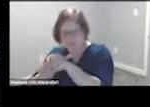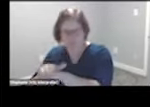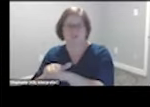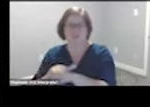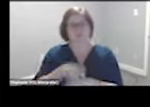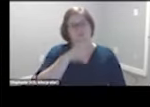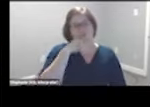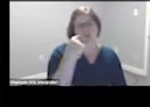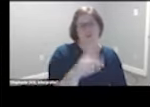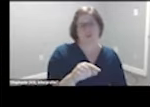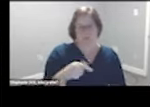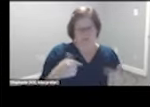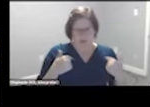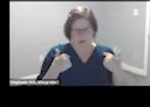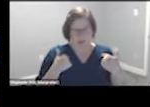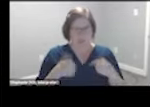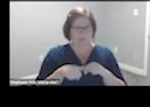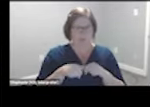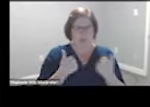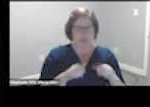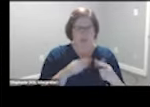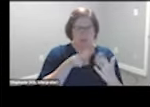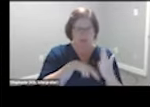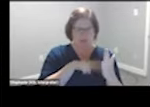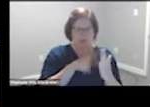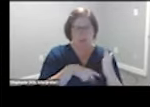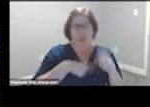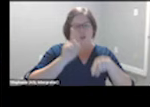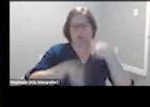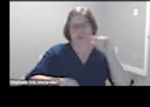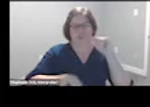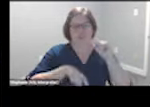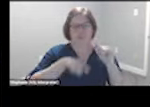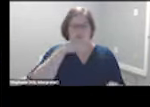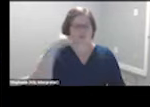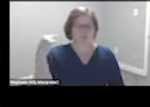even couldn't have a Russian alphabet during that time, but I should learn. So that was also interesting and also